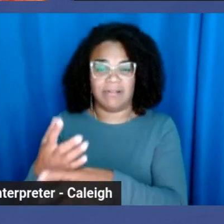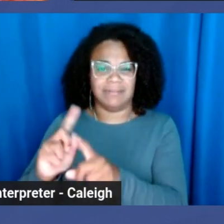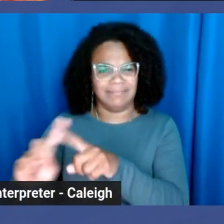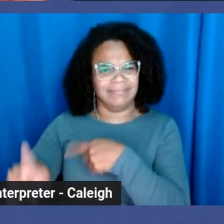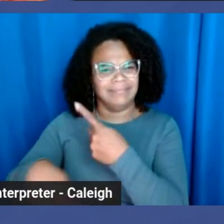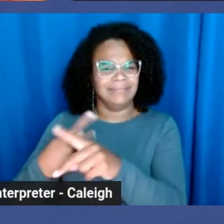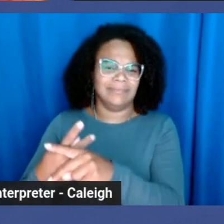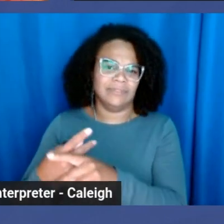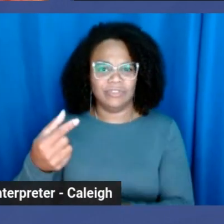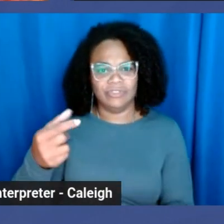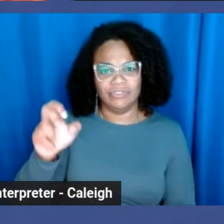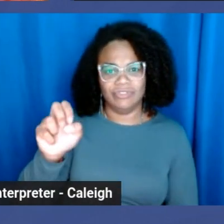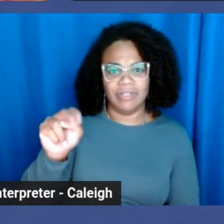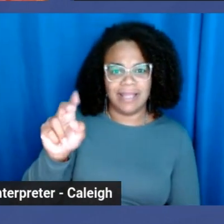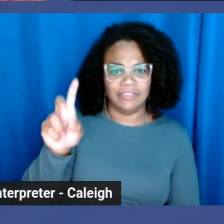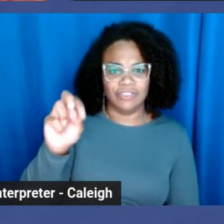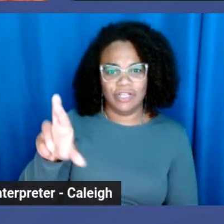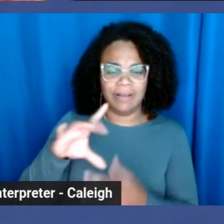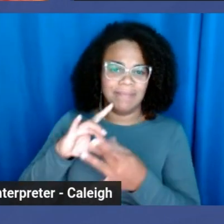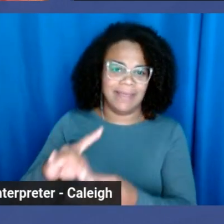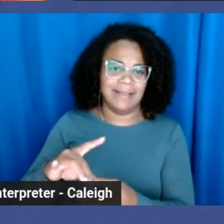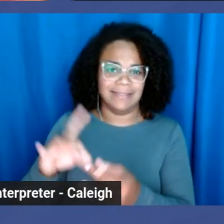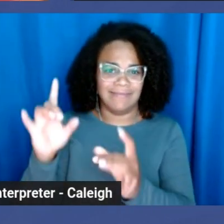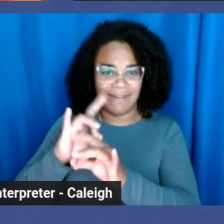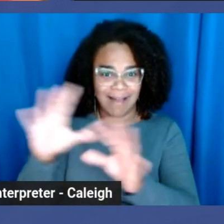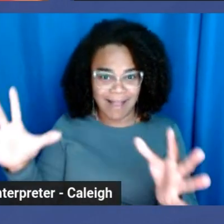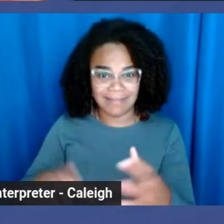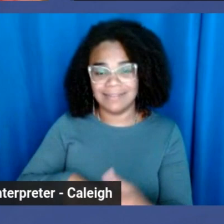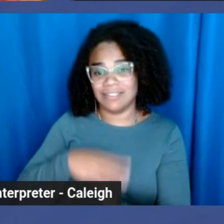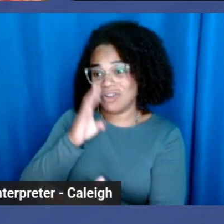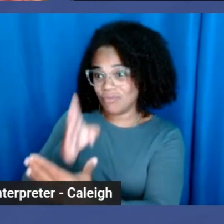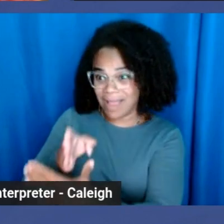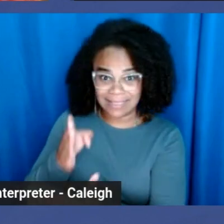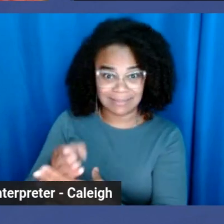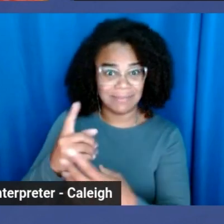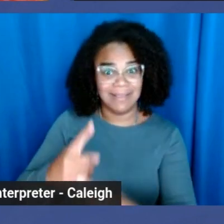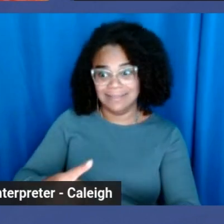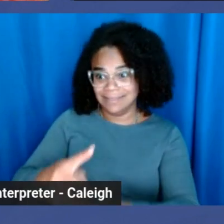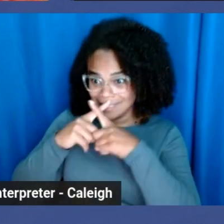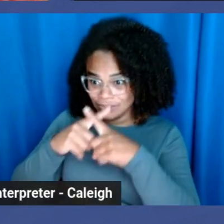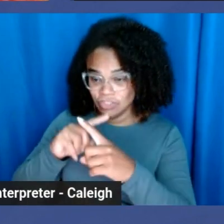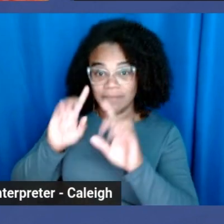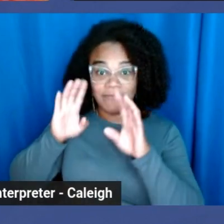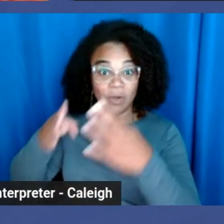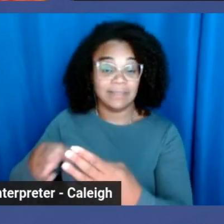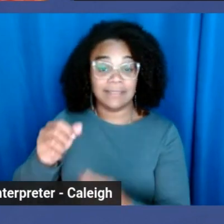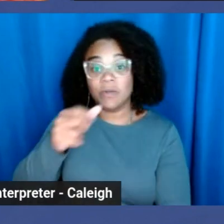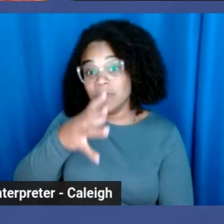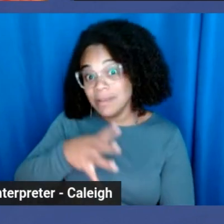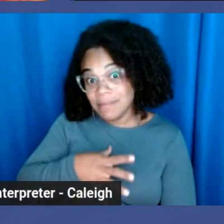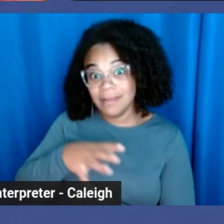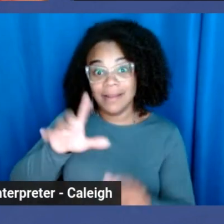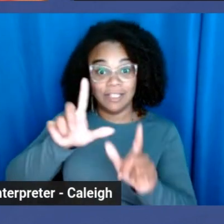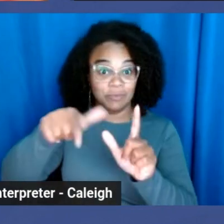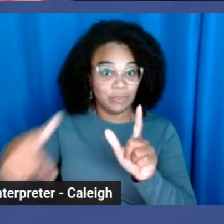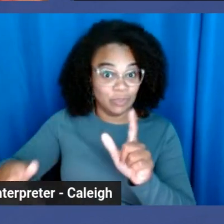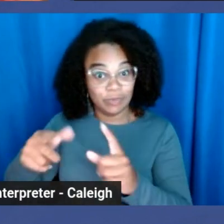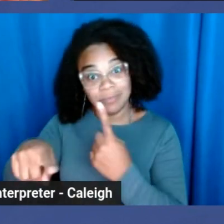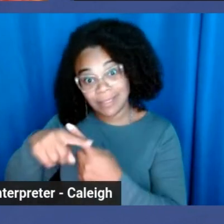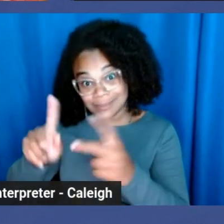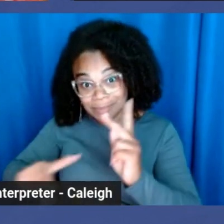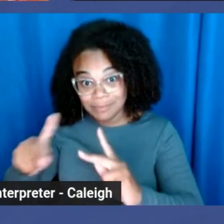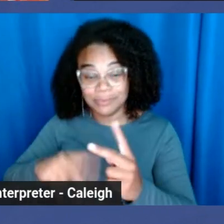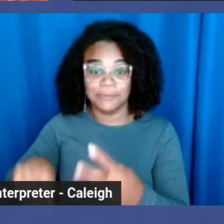violence, harassment, and censorship targeting women, LGBTQ plus people, and sexual